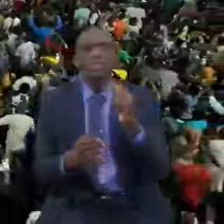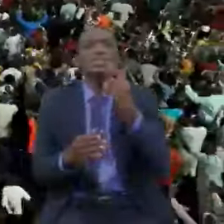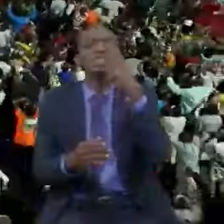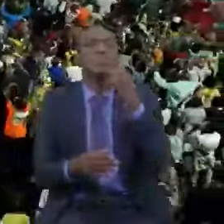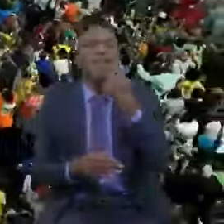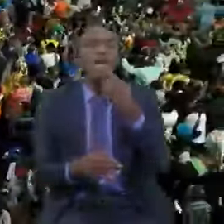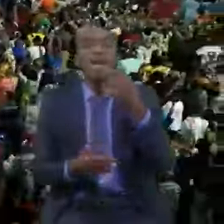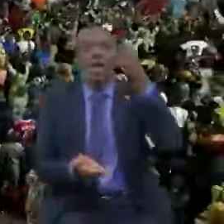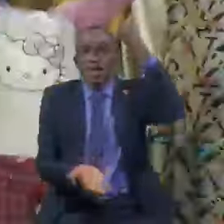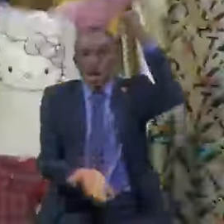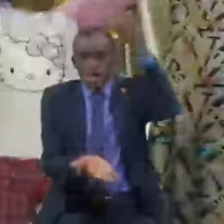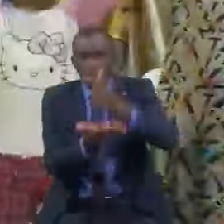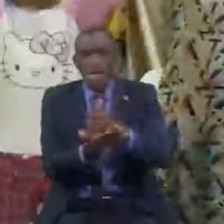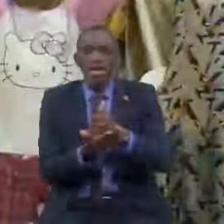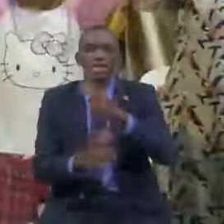amen.